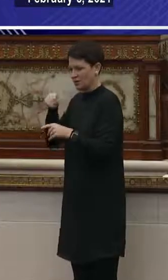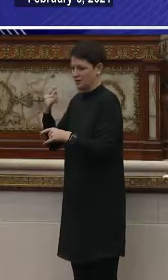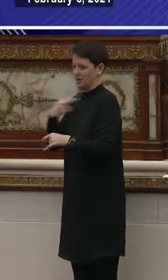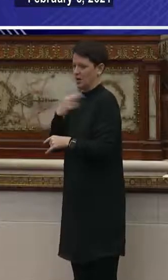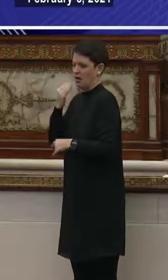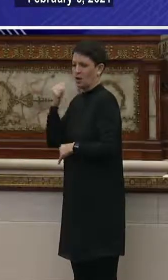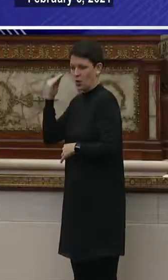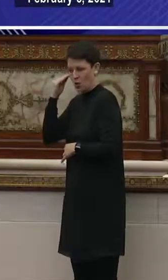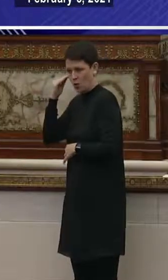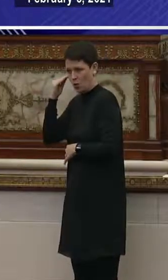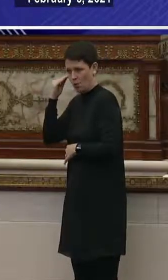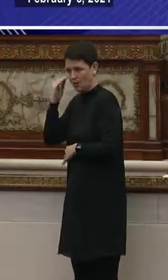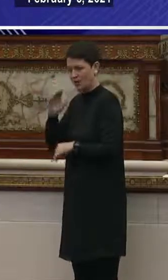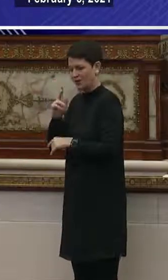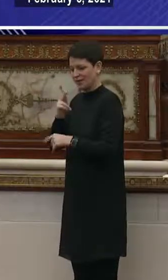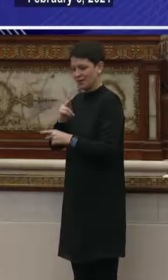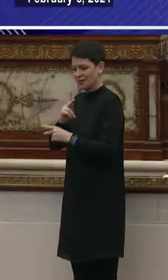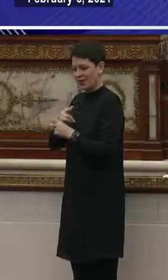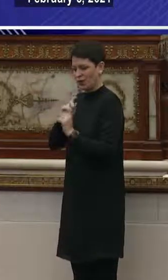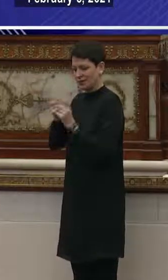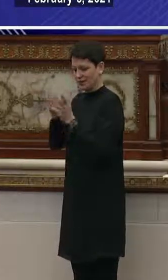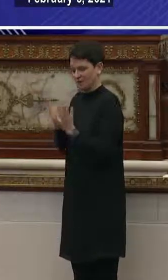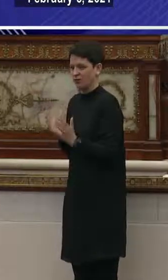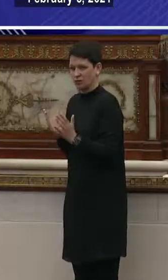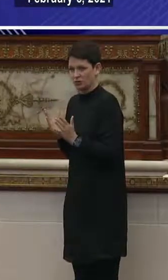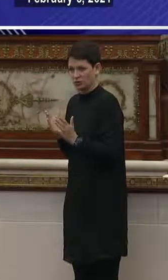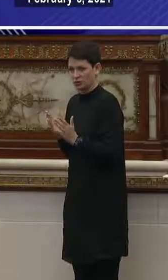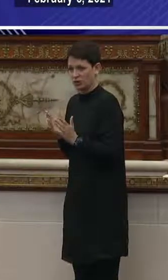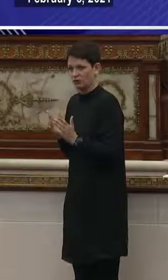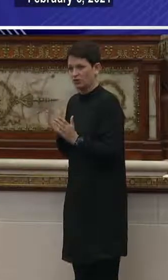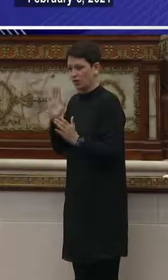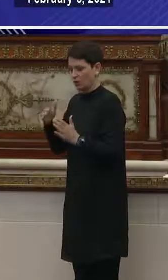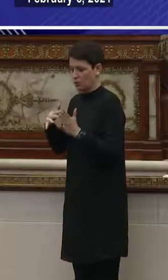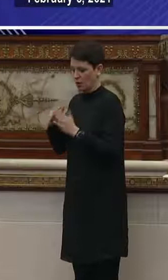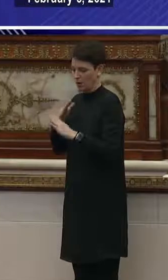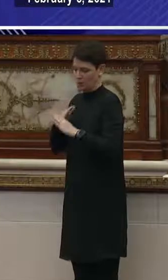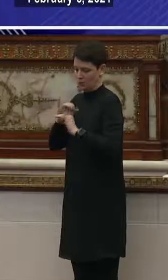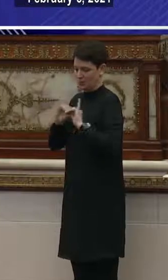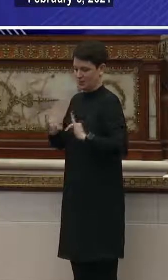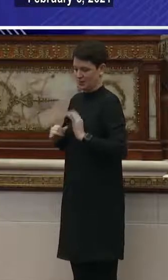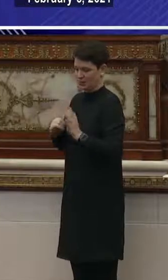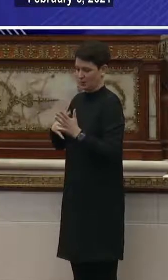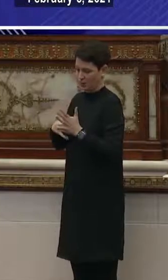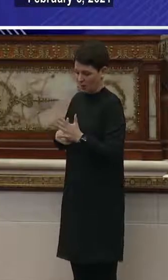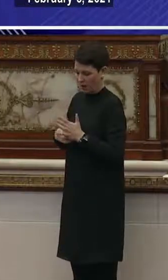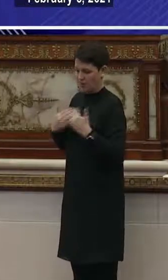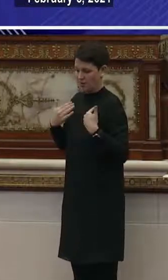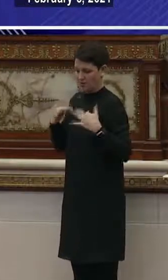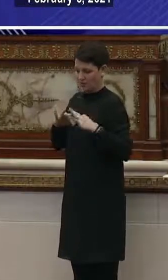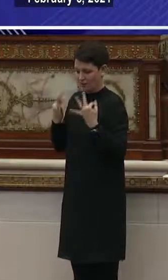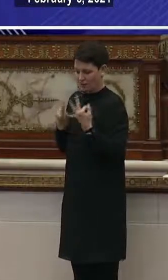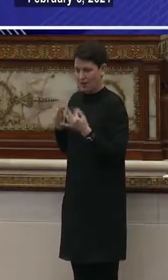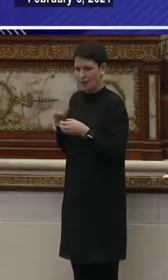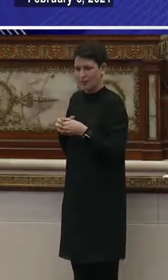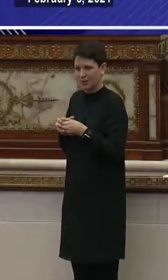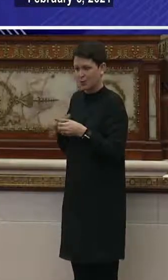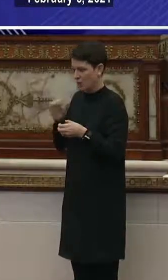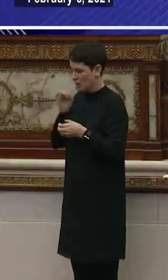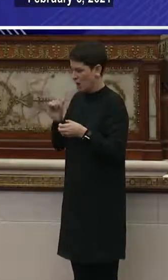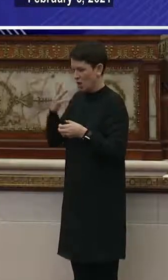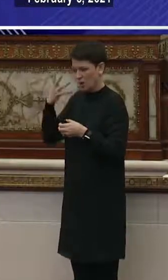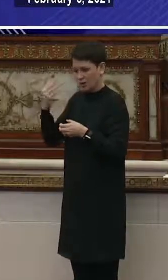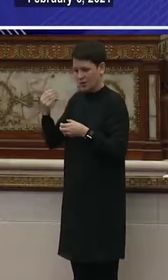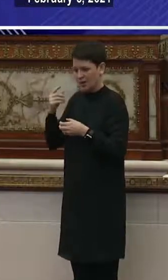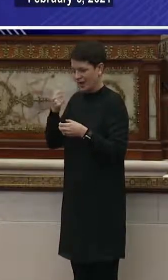homes and they have caregivers, and they are not, because their immune systems are compromised. Their families are like, we are not taking